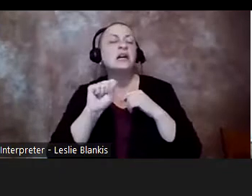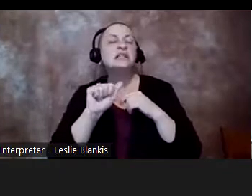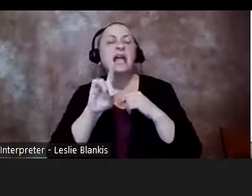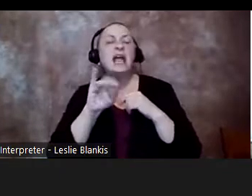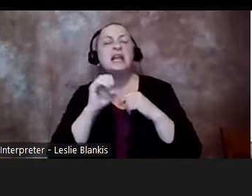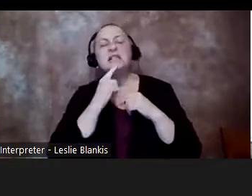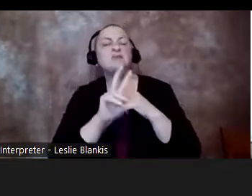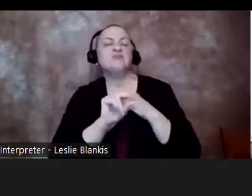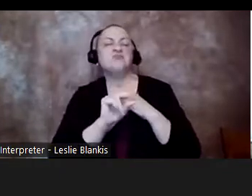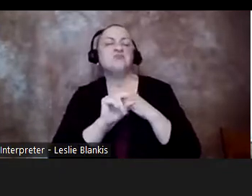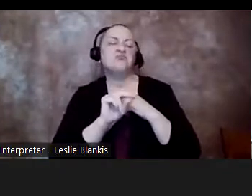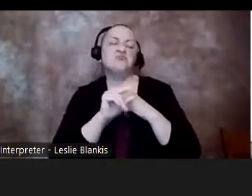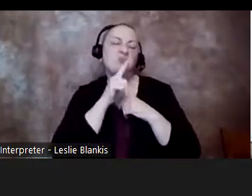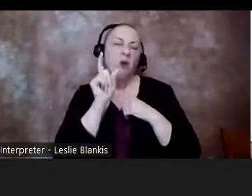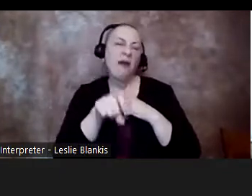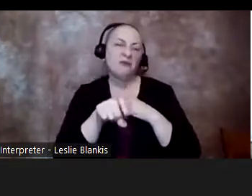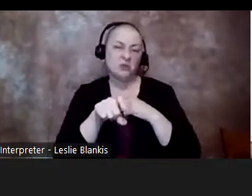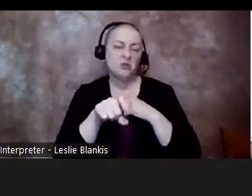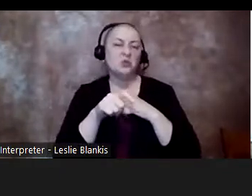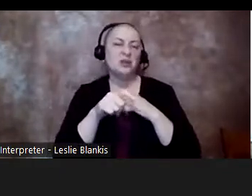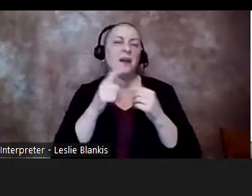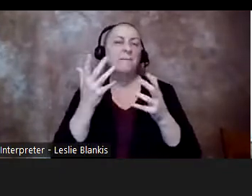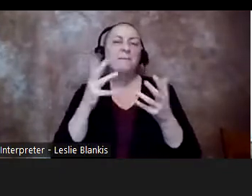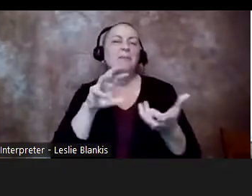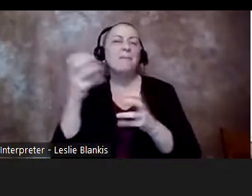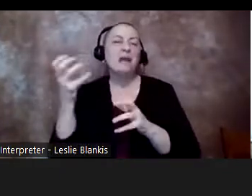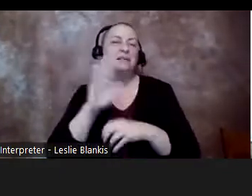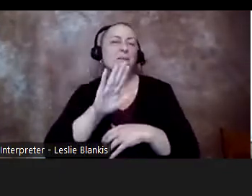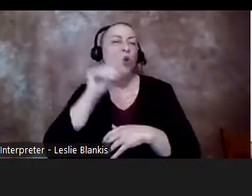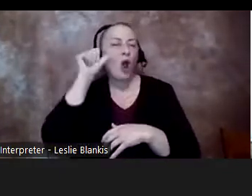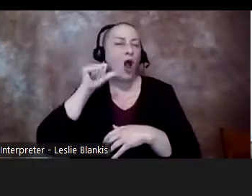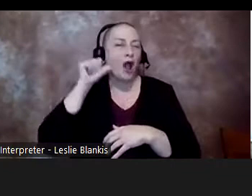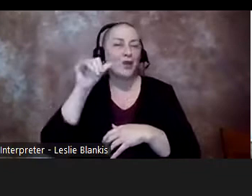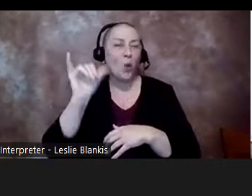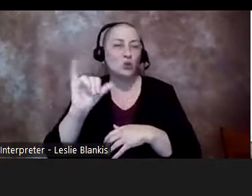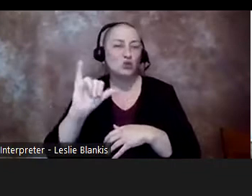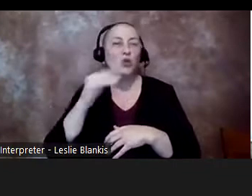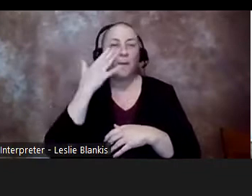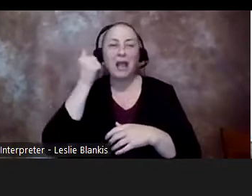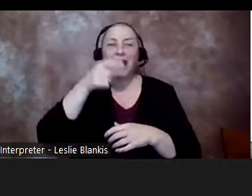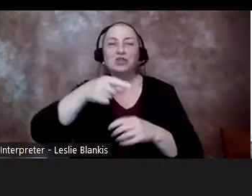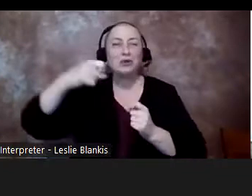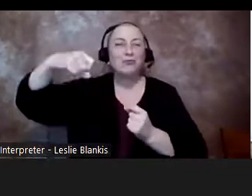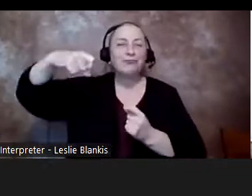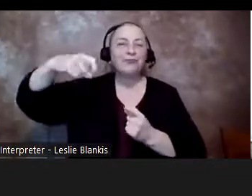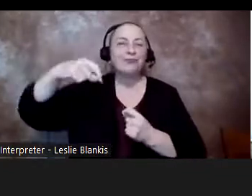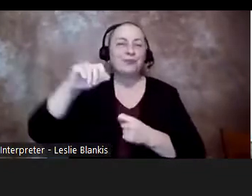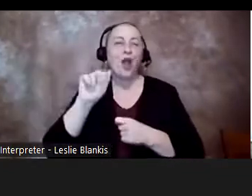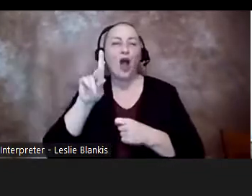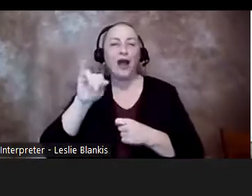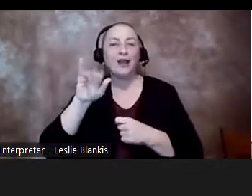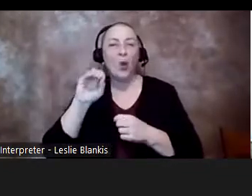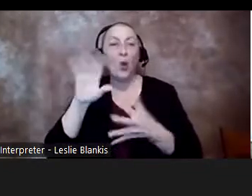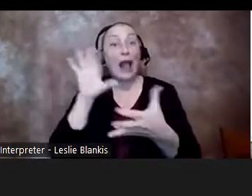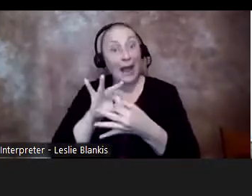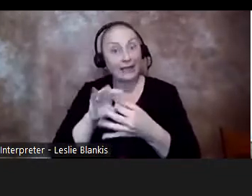No, only Okay. because of it might mess up your audio, especially because usually your audio is also